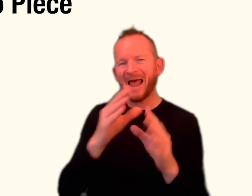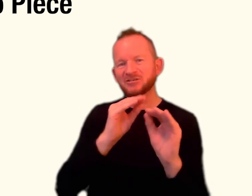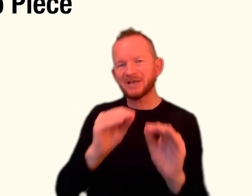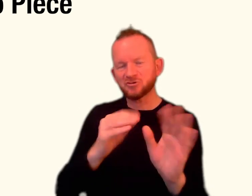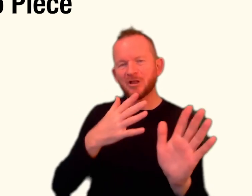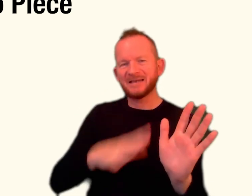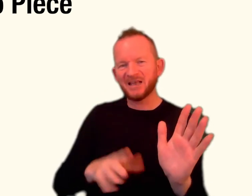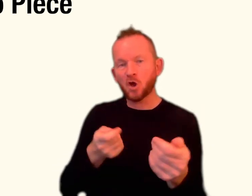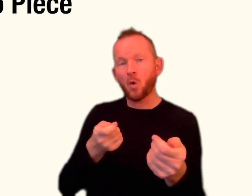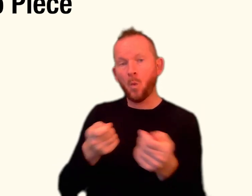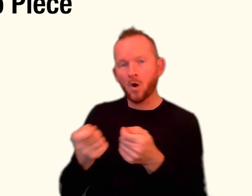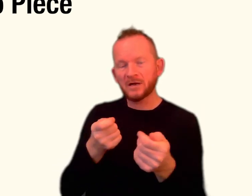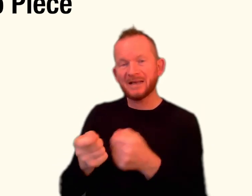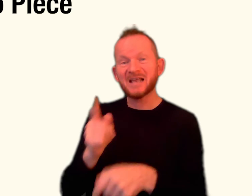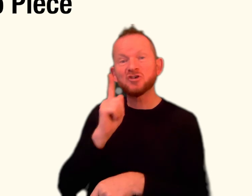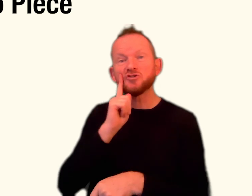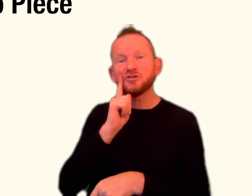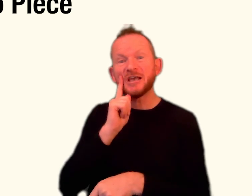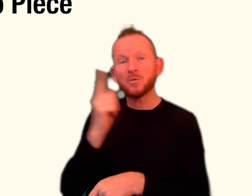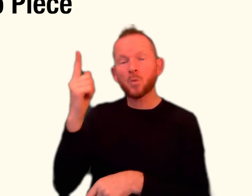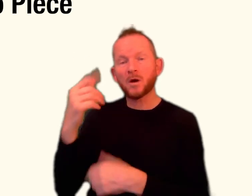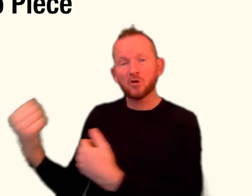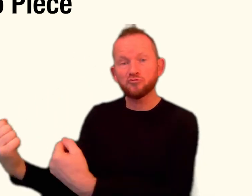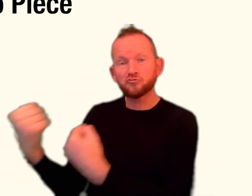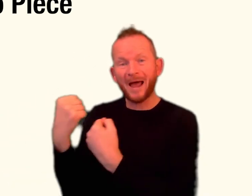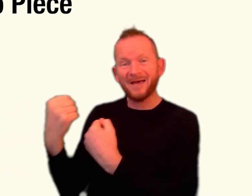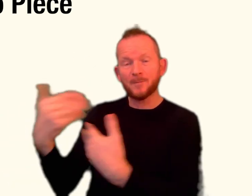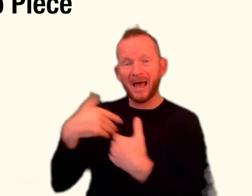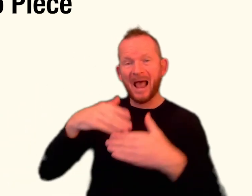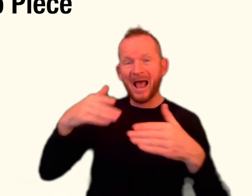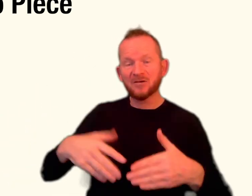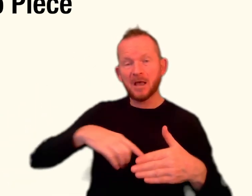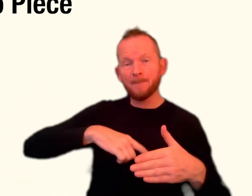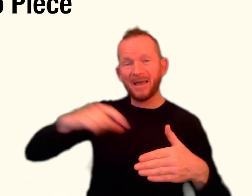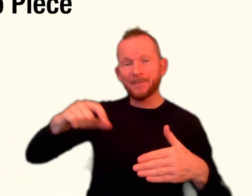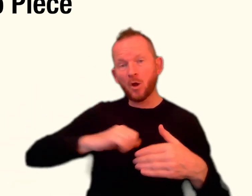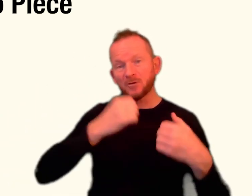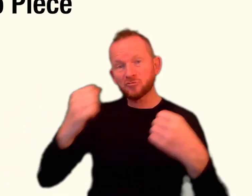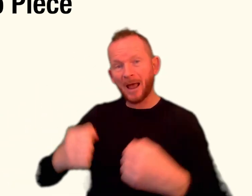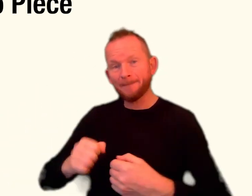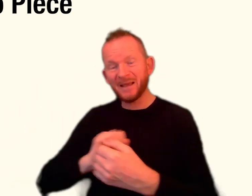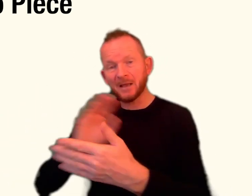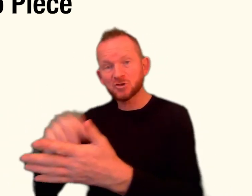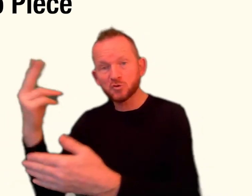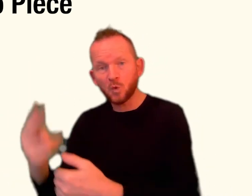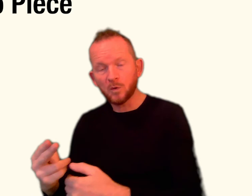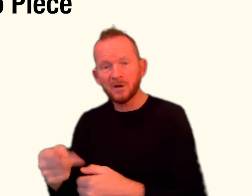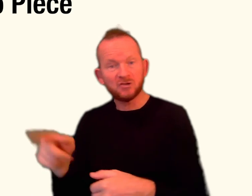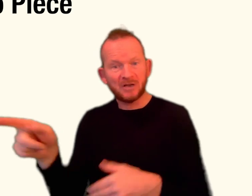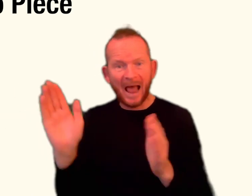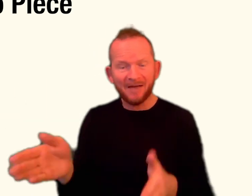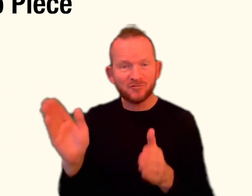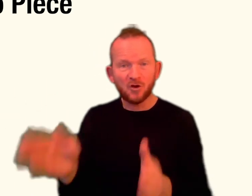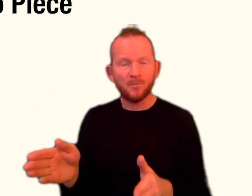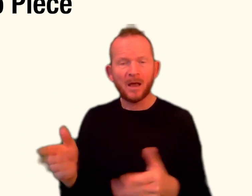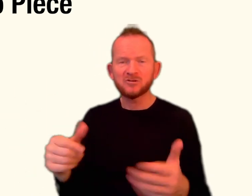coordinator, she was the one who would drive to my house, pick me up and drive me to school. She didn't have to do that, but we were having